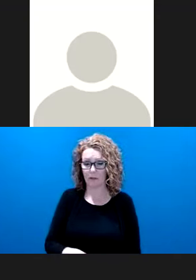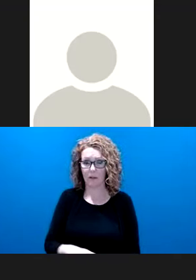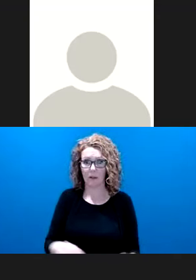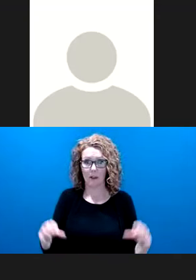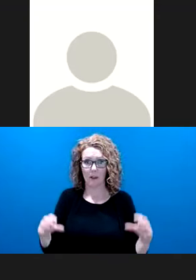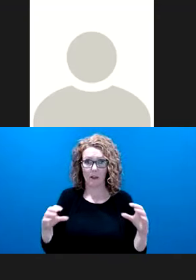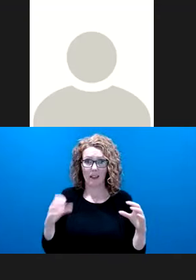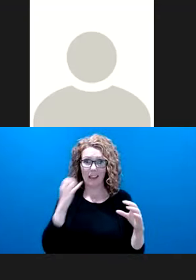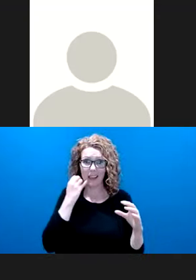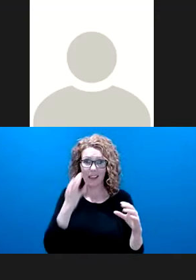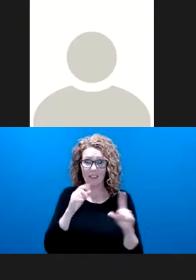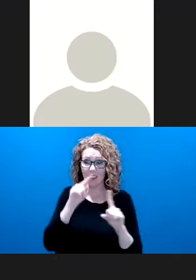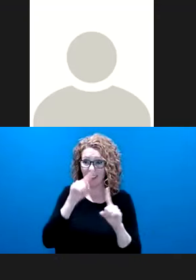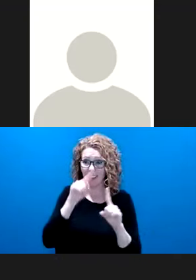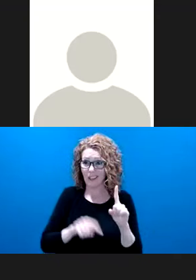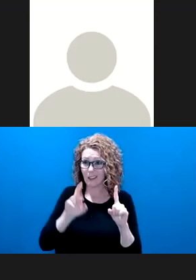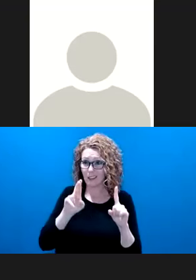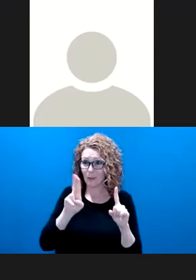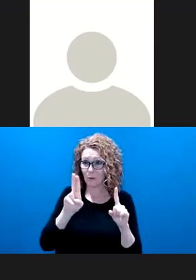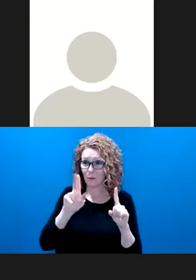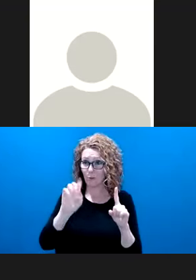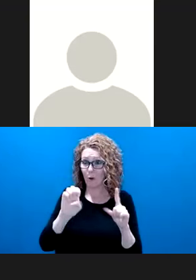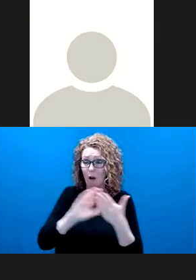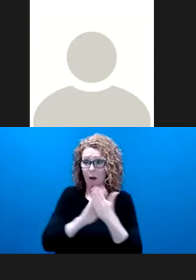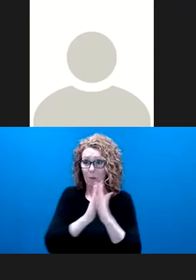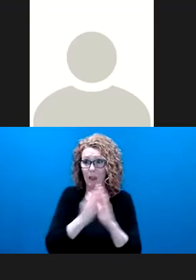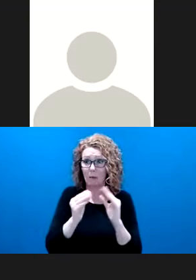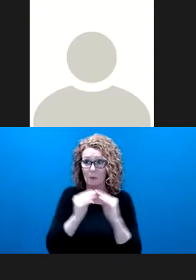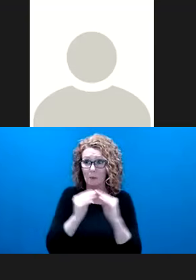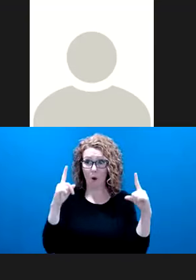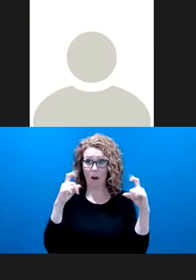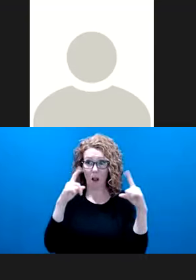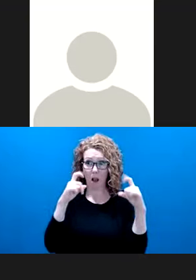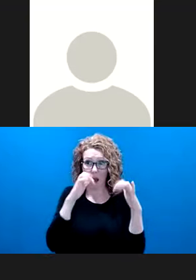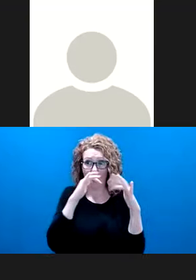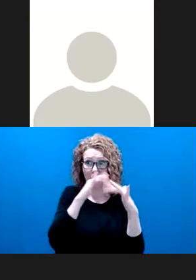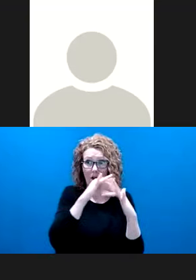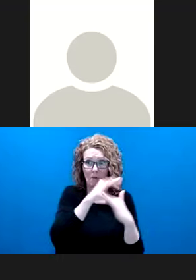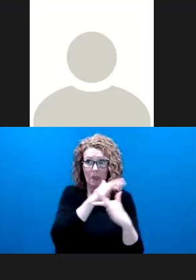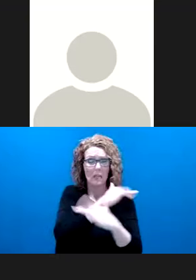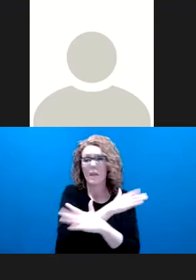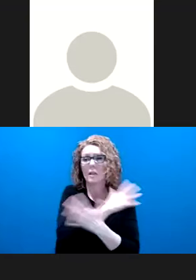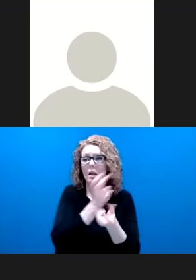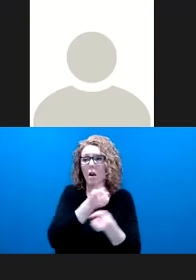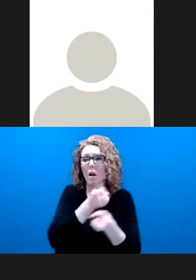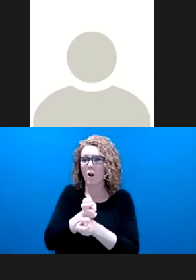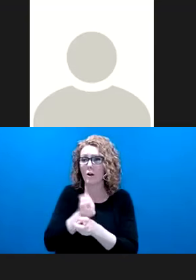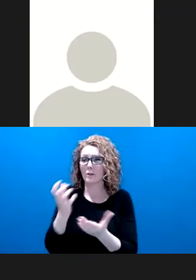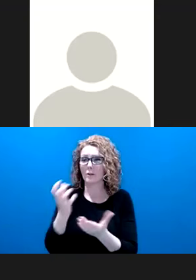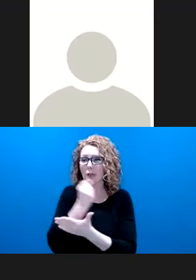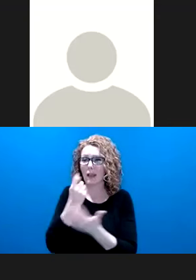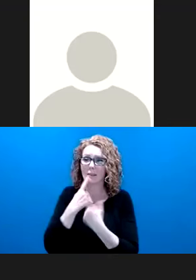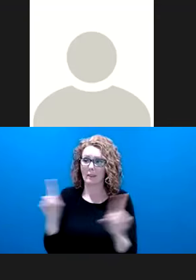you get in here, the more difficult it is to measure that ultimate outcome and the more difficult it is to obtain any form of